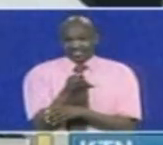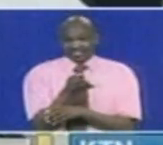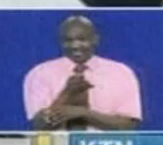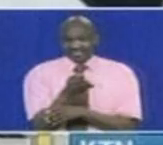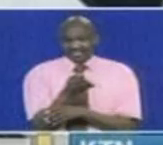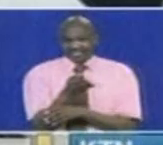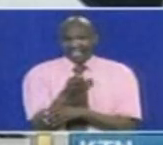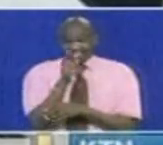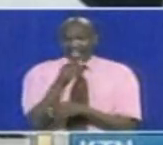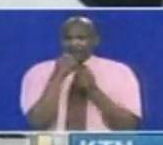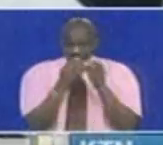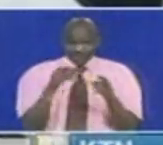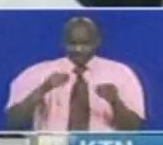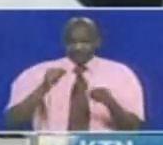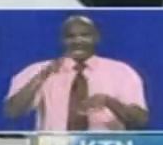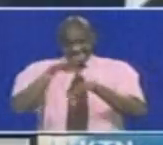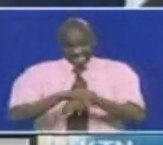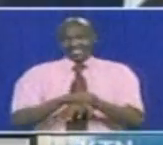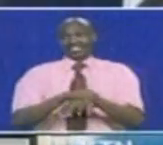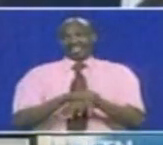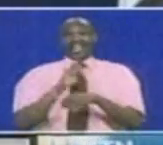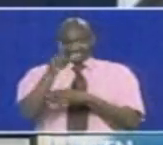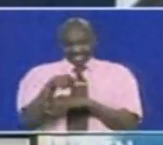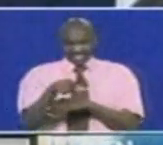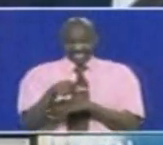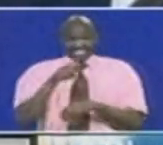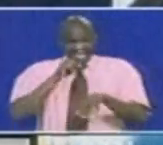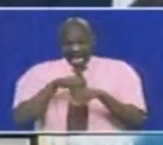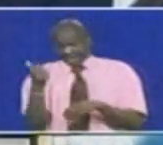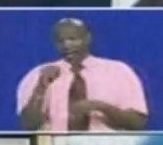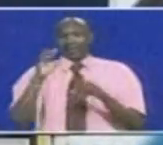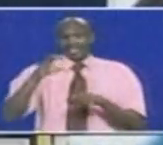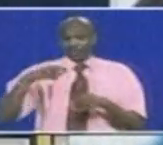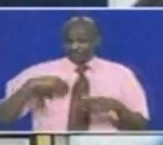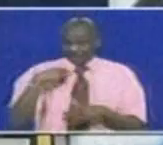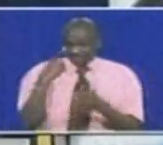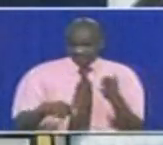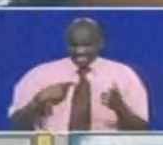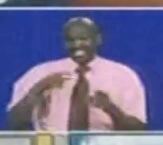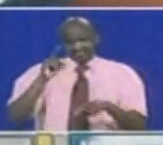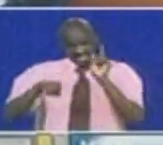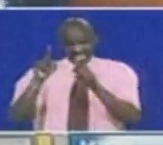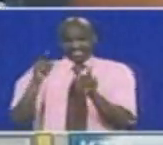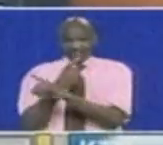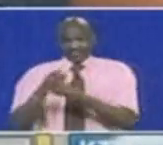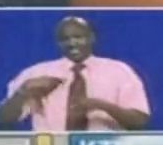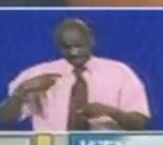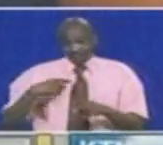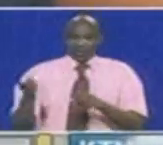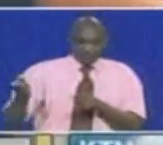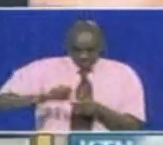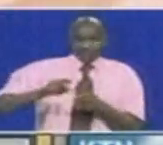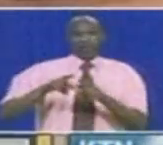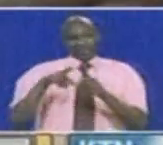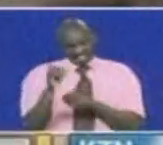and that information can be retrieved. Meanwhile, other Matatu operators raced to various outfits to have speed governors